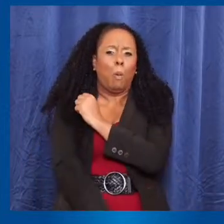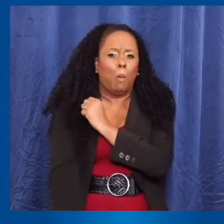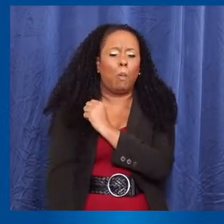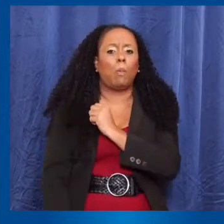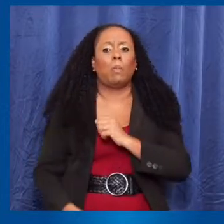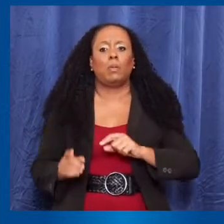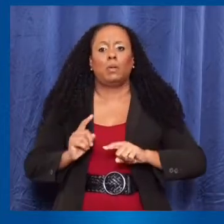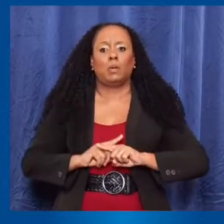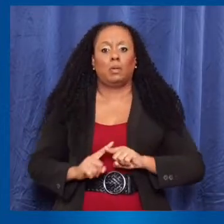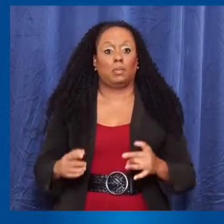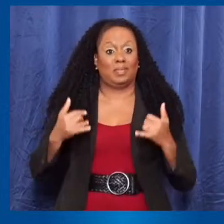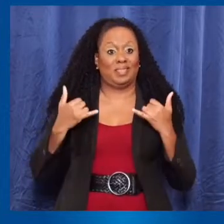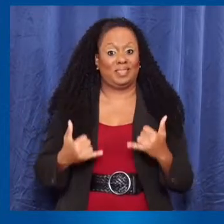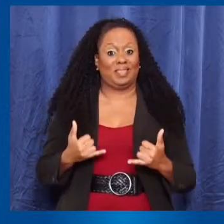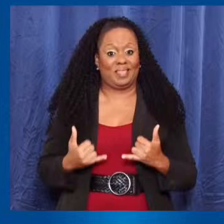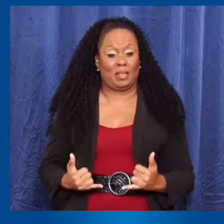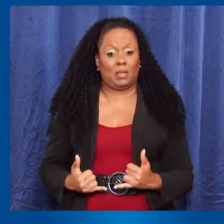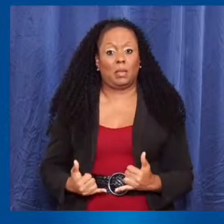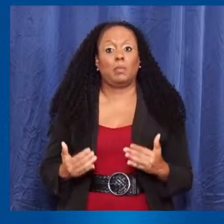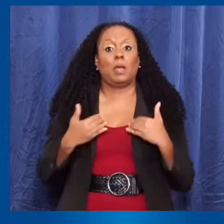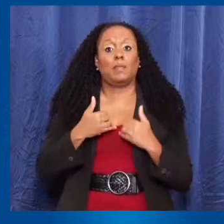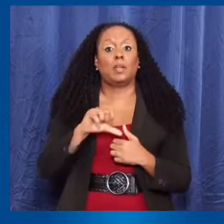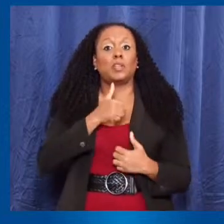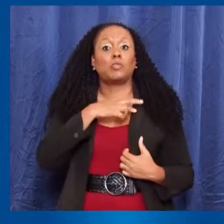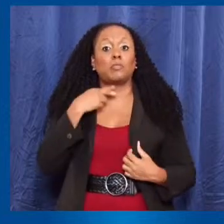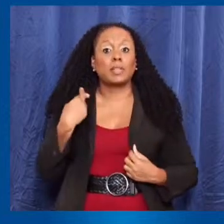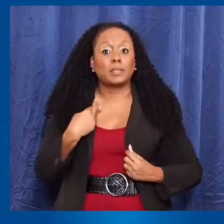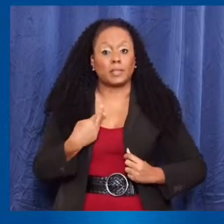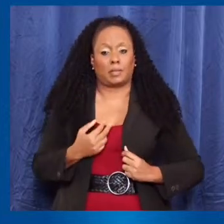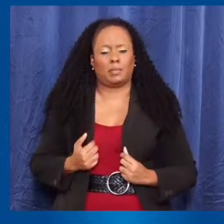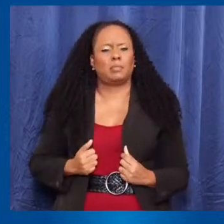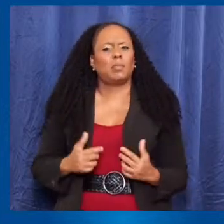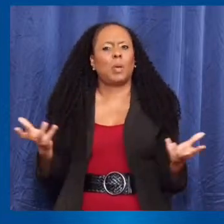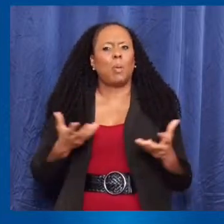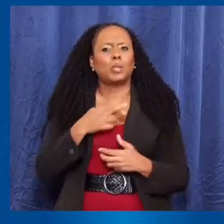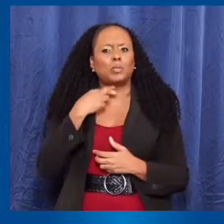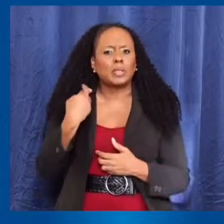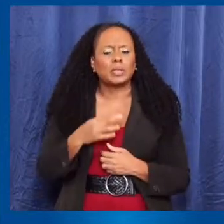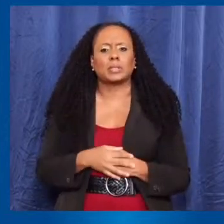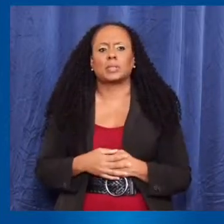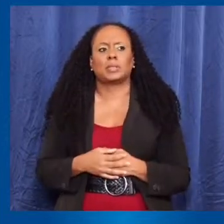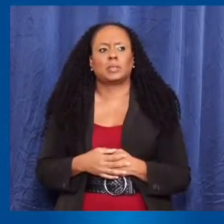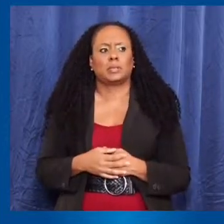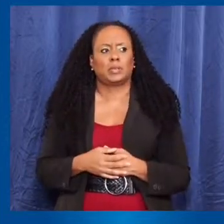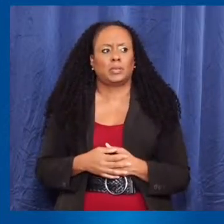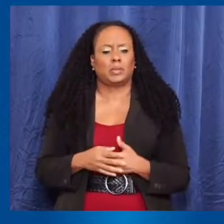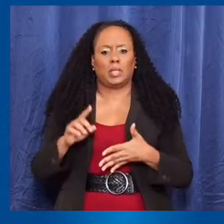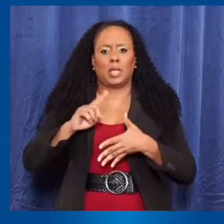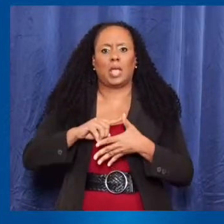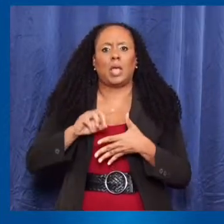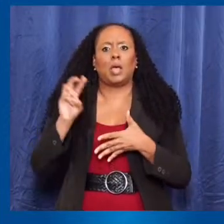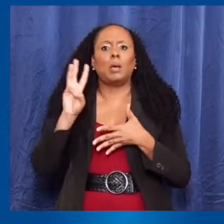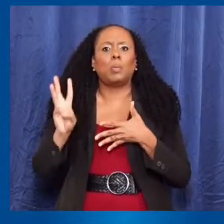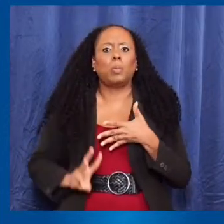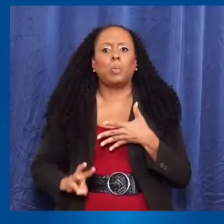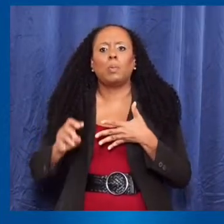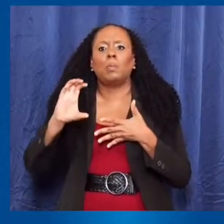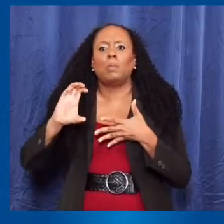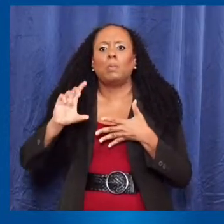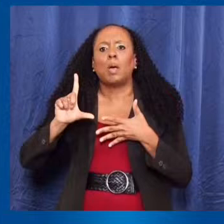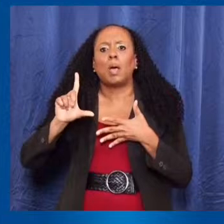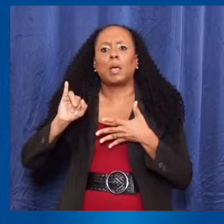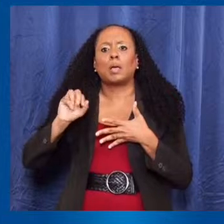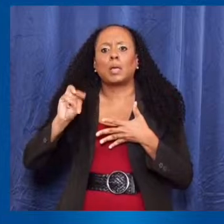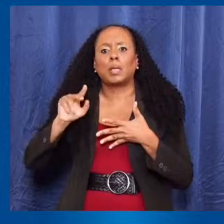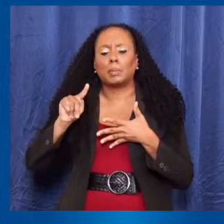of pauperization because of climate, because of pandemic, because of exogenous economic shocks like the rise